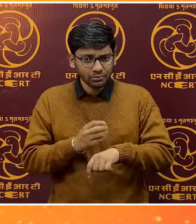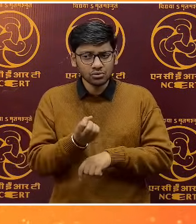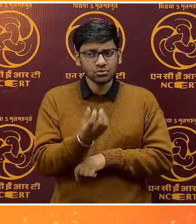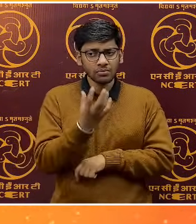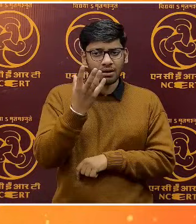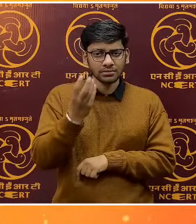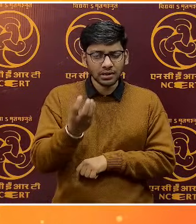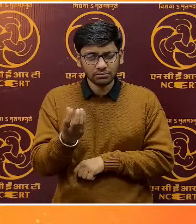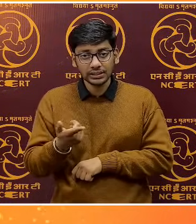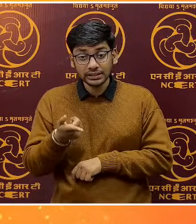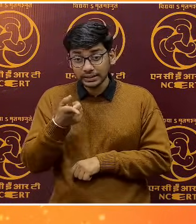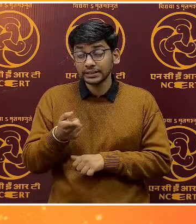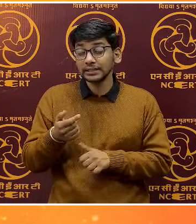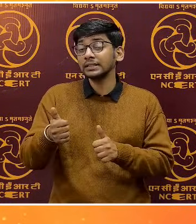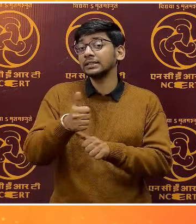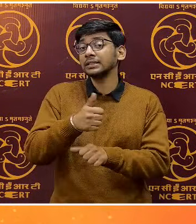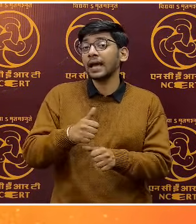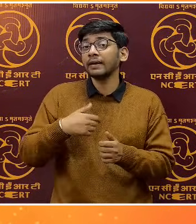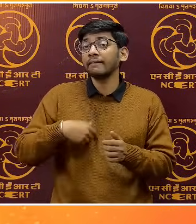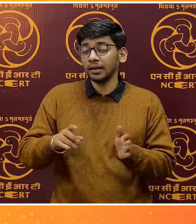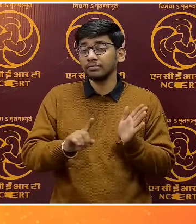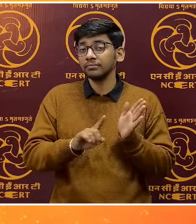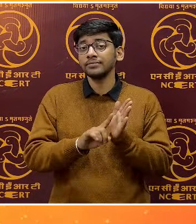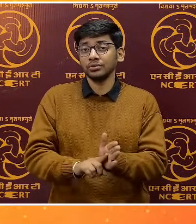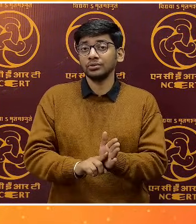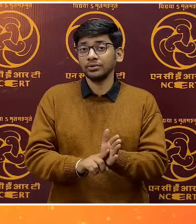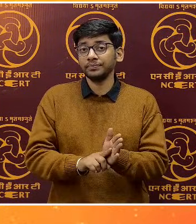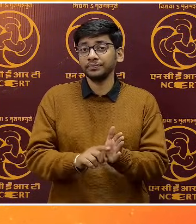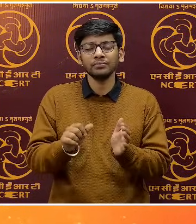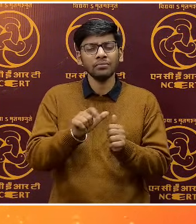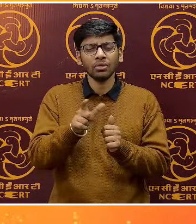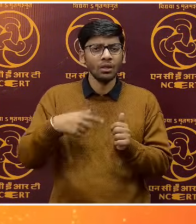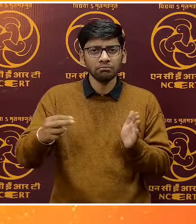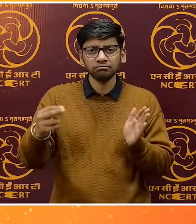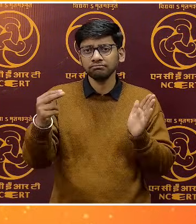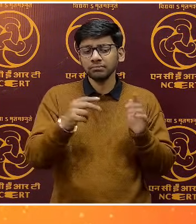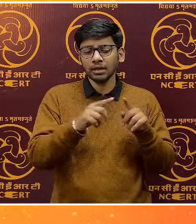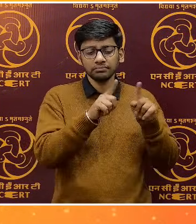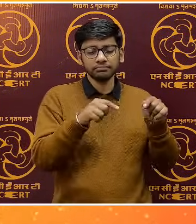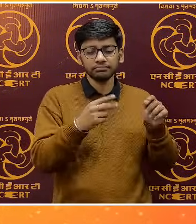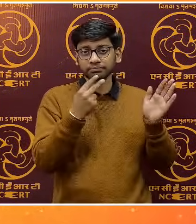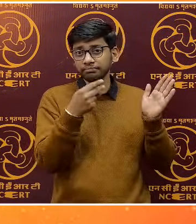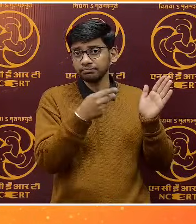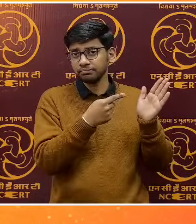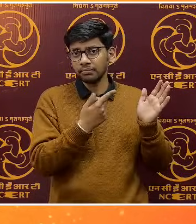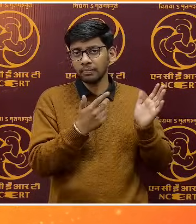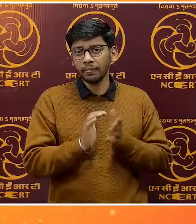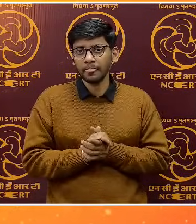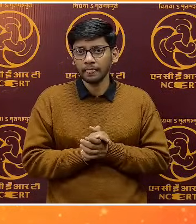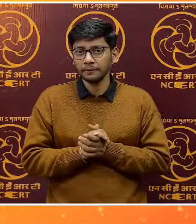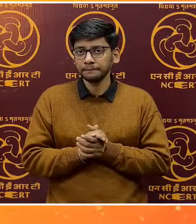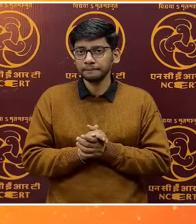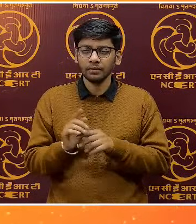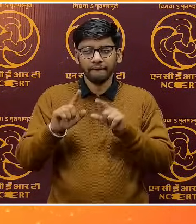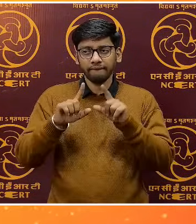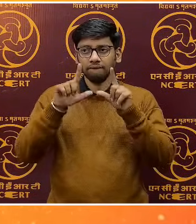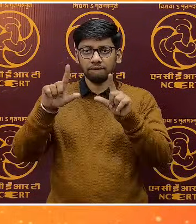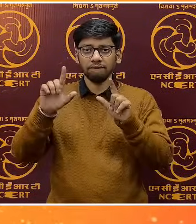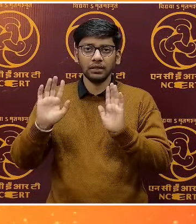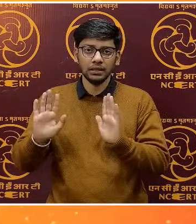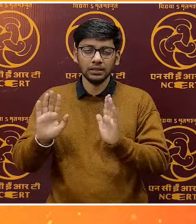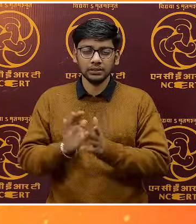an activity for you. Okay, you can see on the screen, here I have this picture,